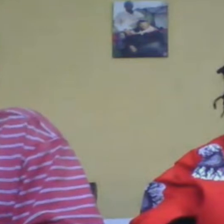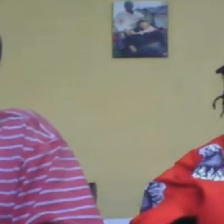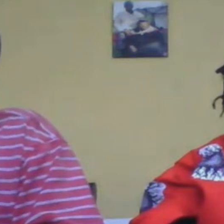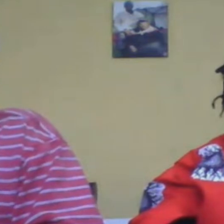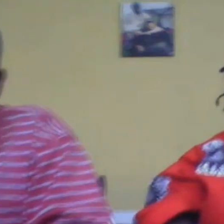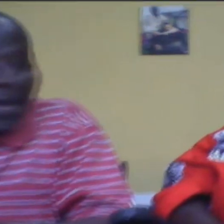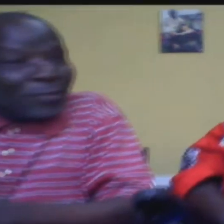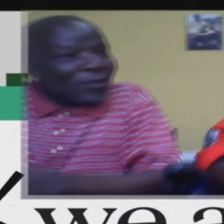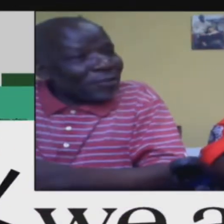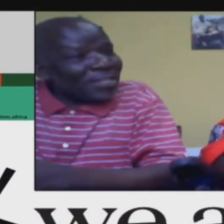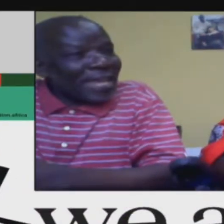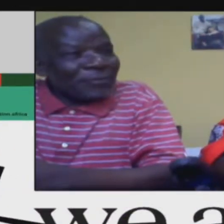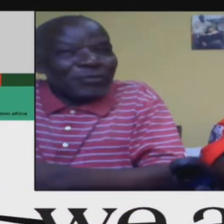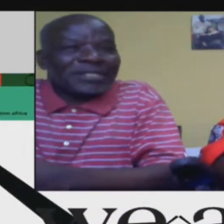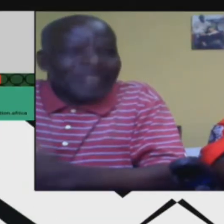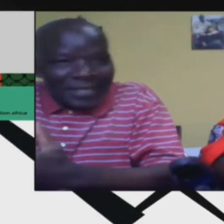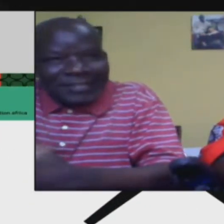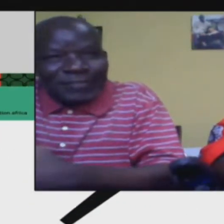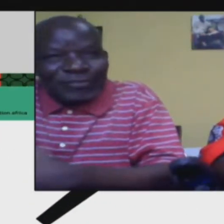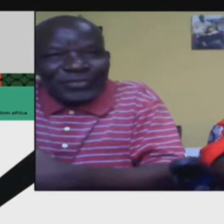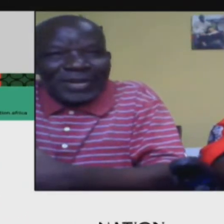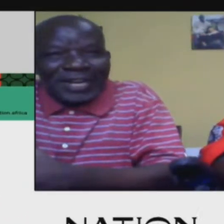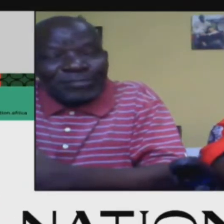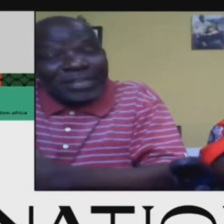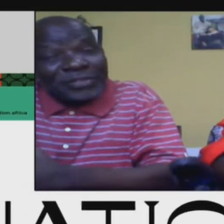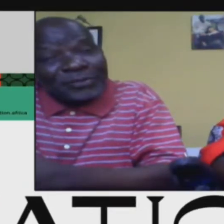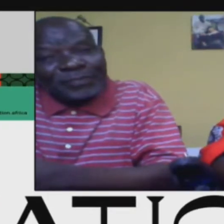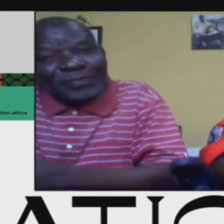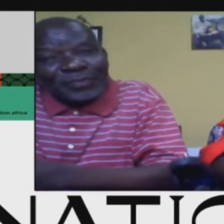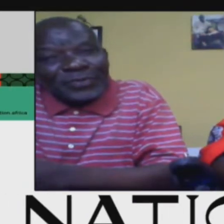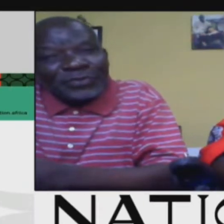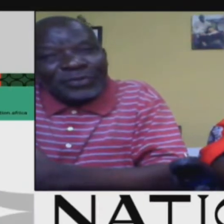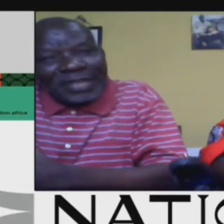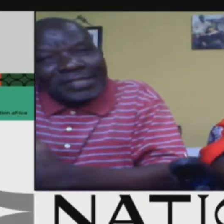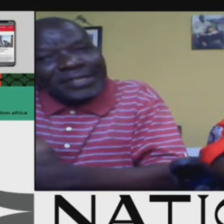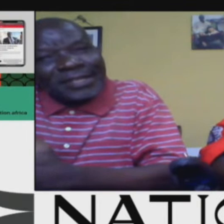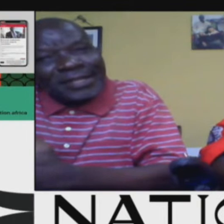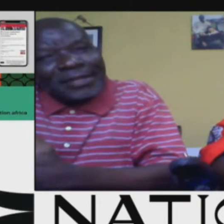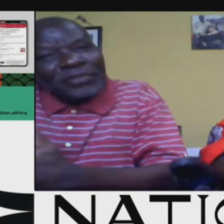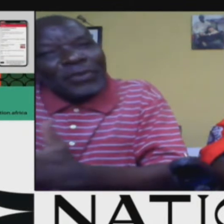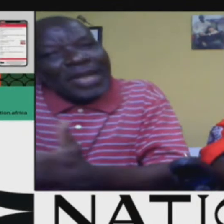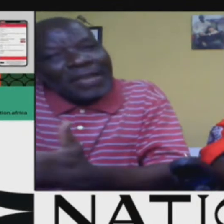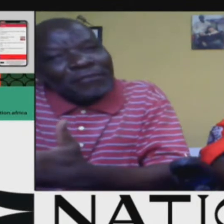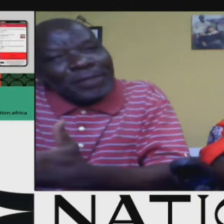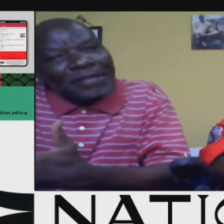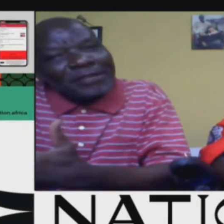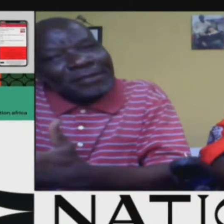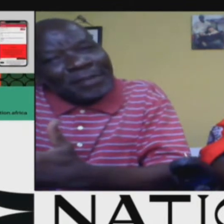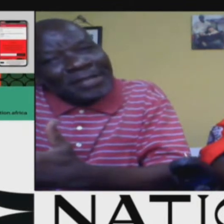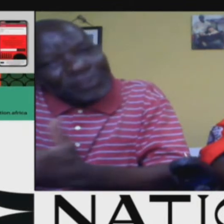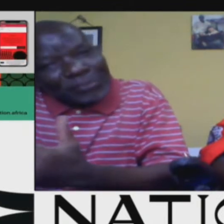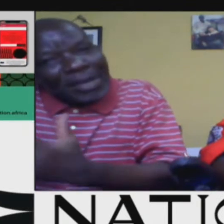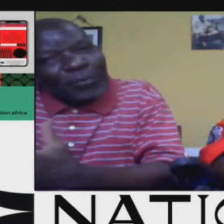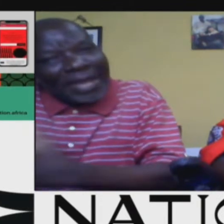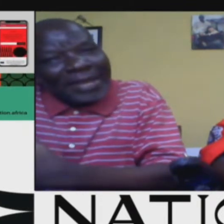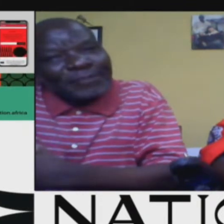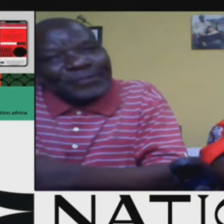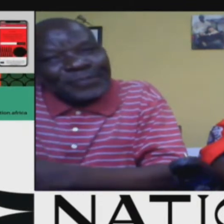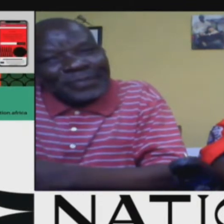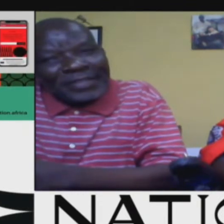see you reading Bible all the time. You must get somebody to accompany you so that your life might go